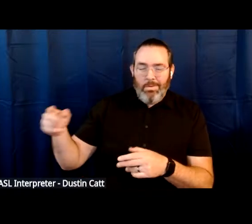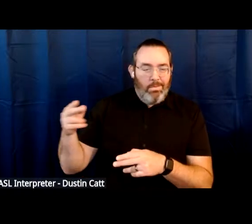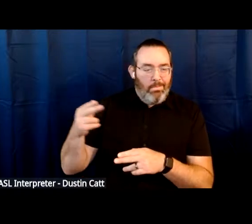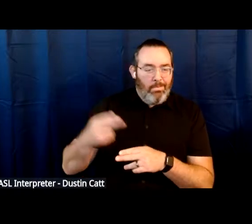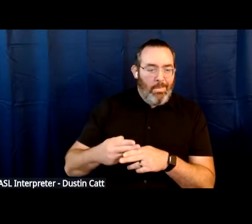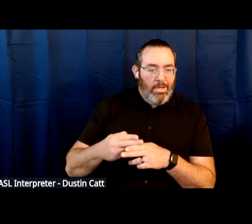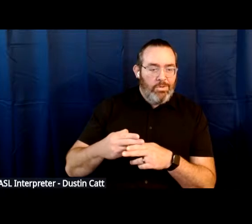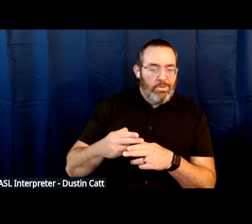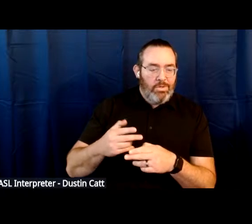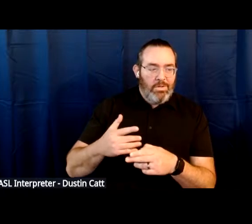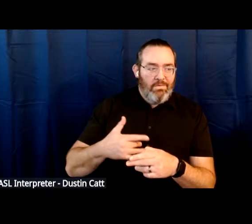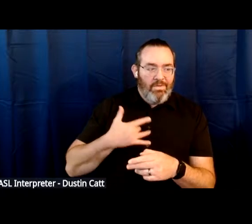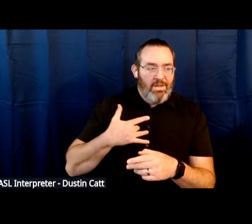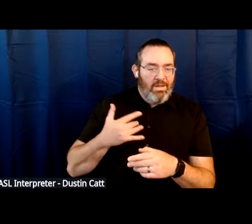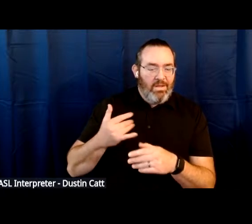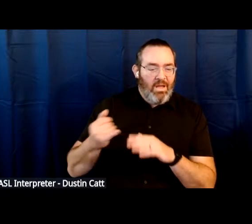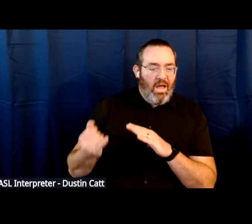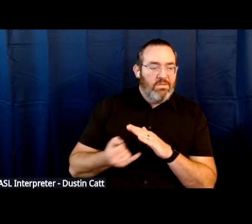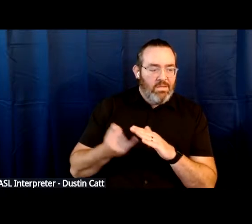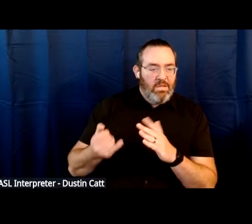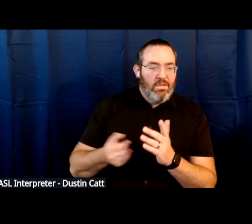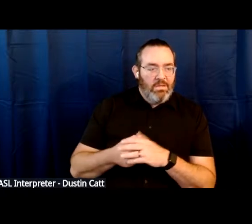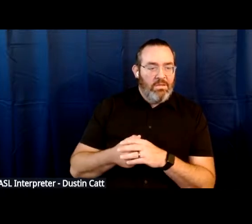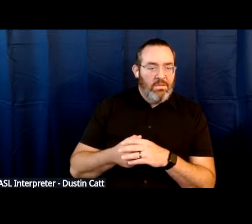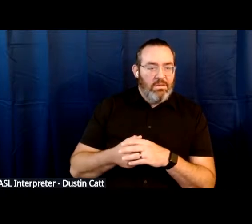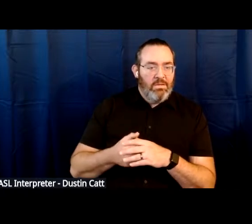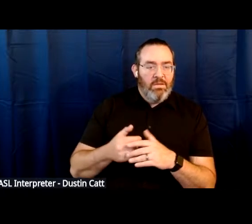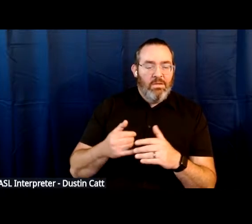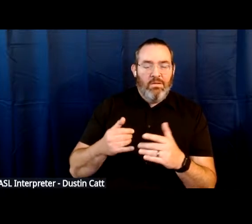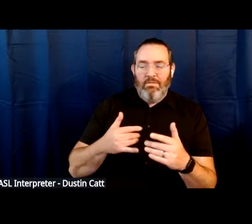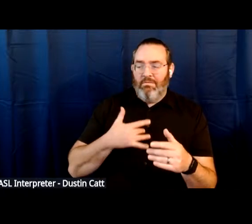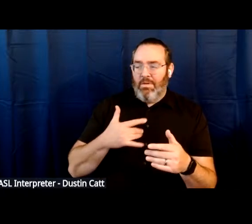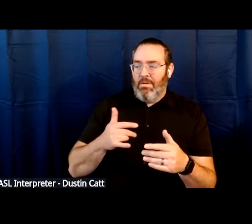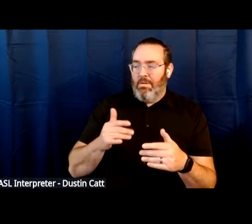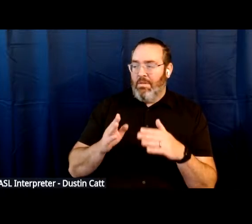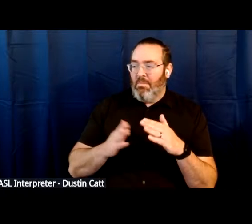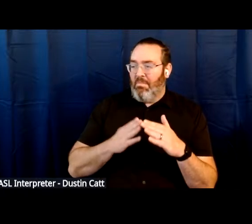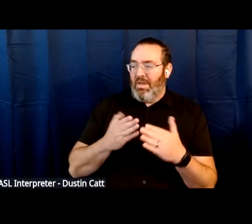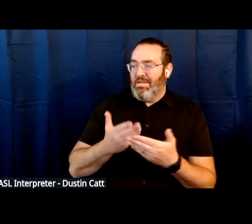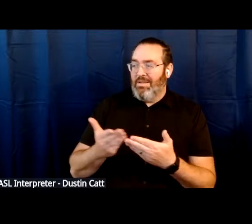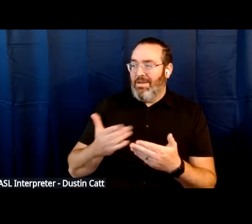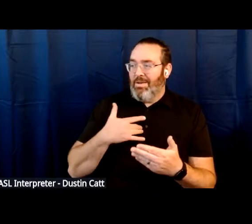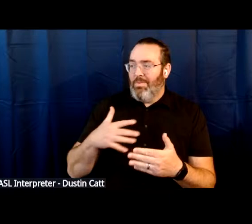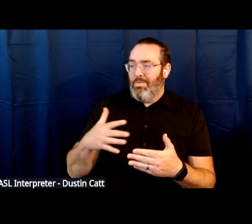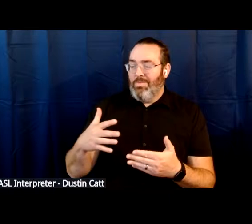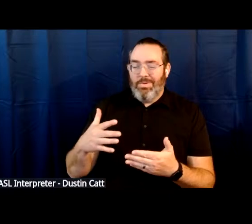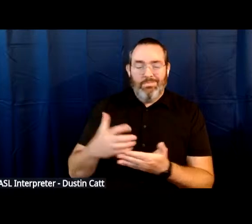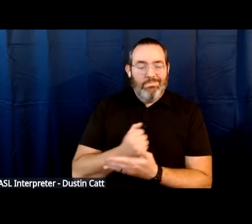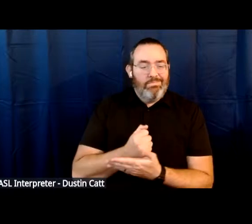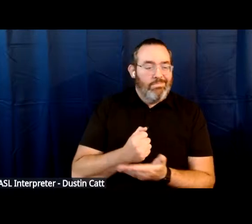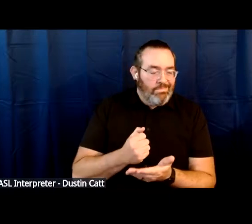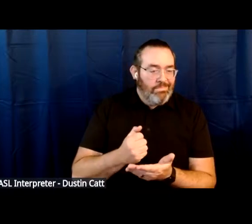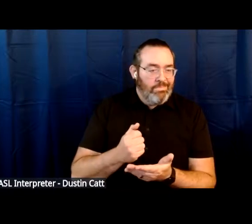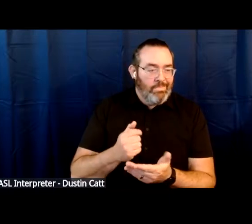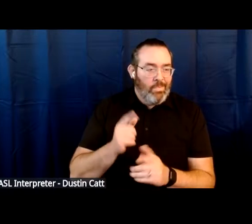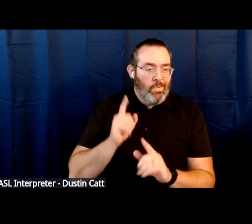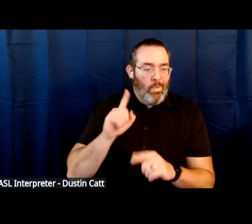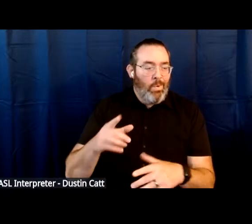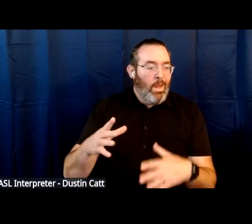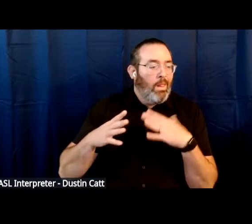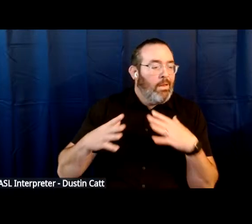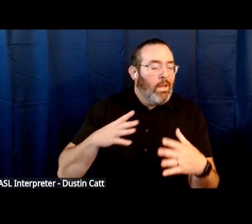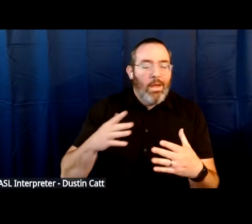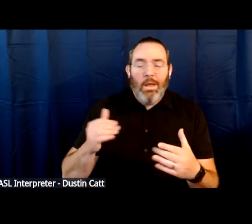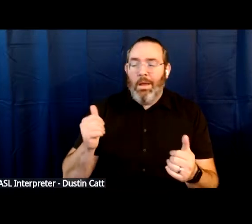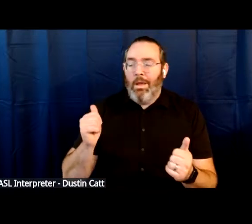feeling isolated and feeling like the basic things we take for granted. Again, going to a holiday and you walk